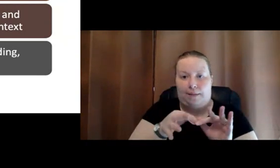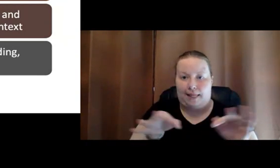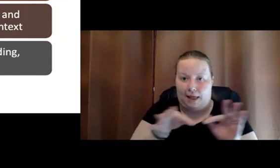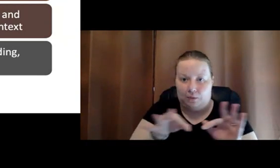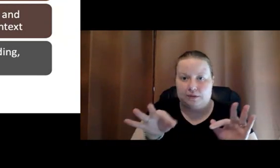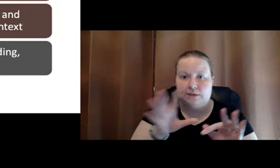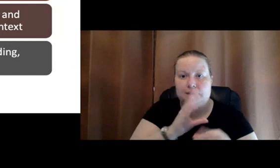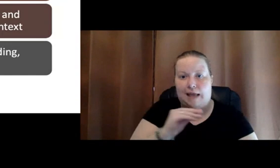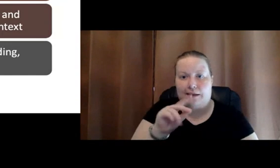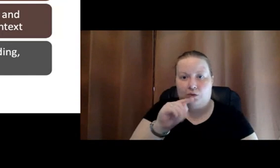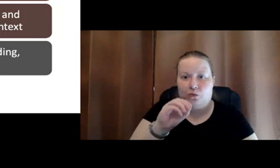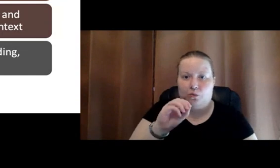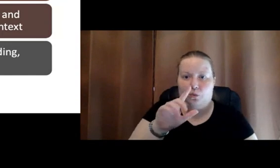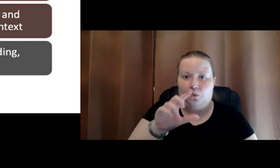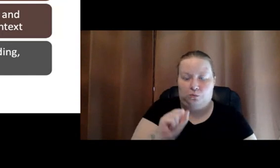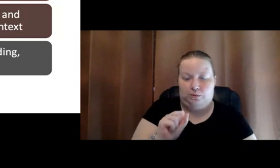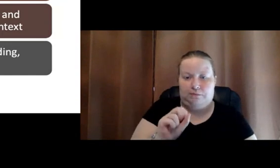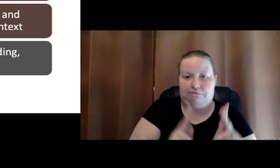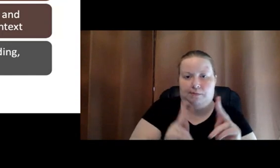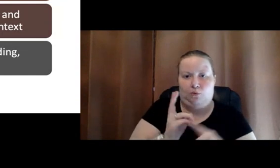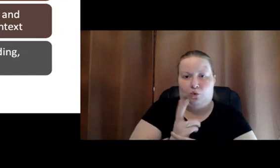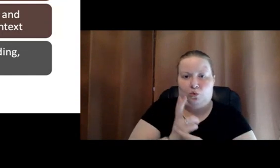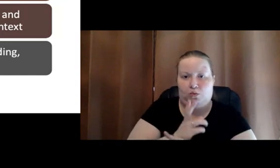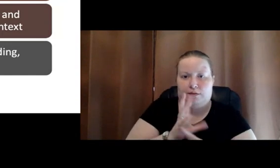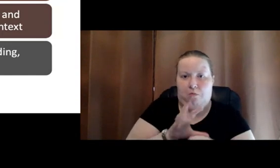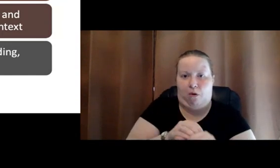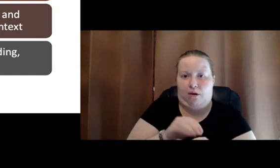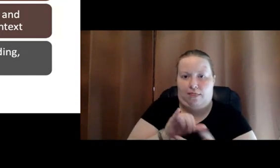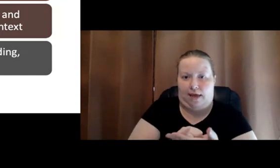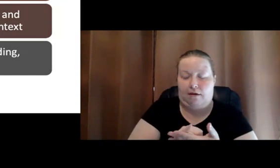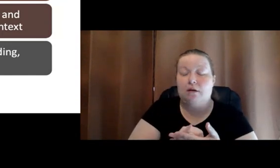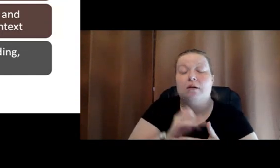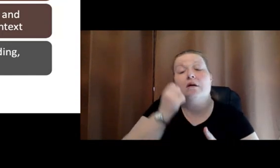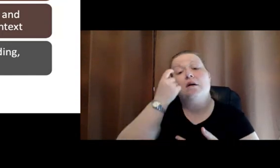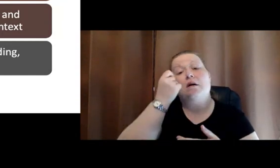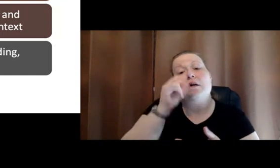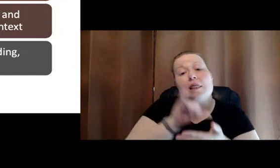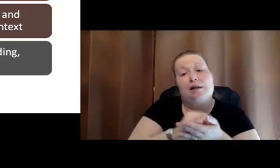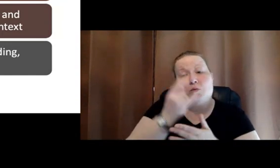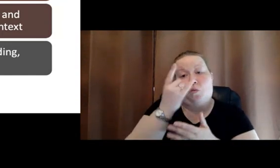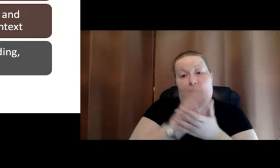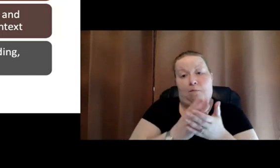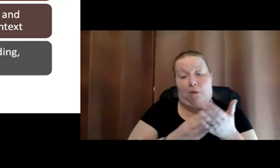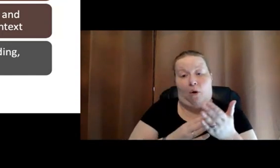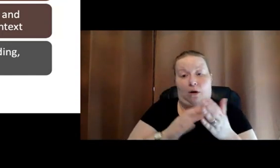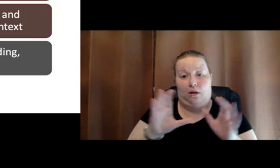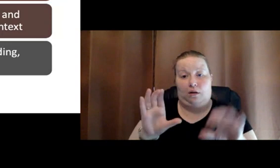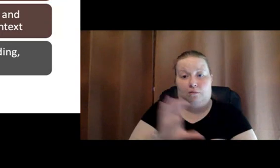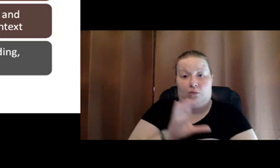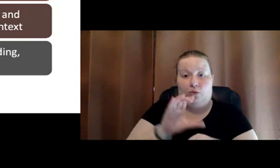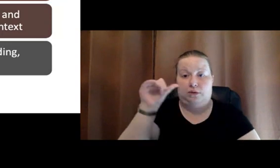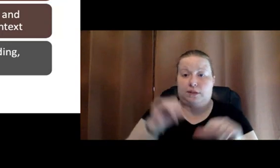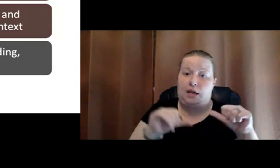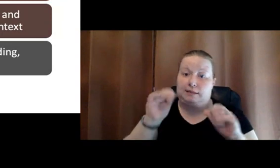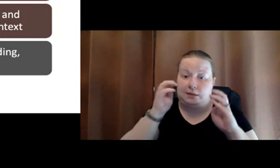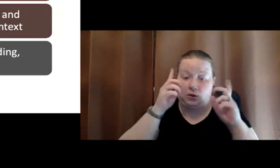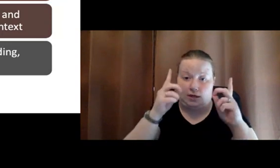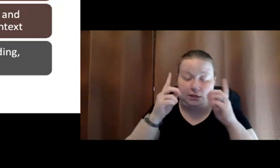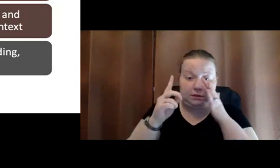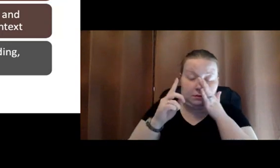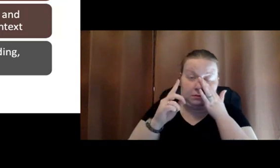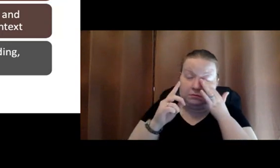people use as part of that. Now, that's just one part of computer science education. It's not the whole. But as I'll